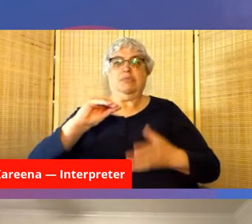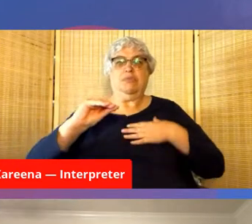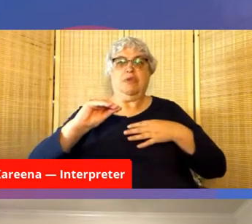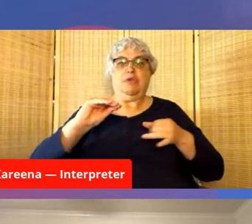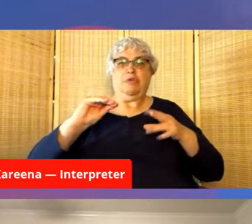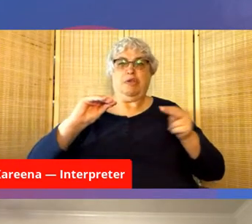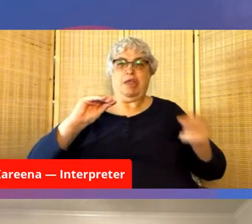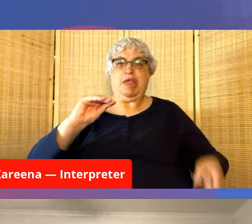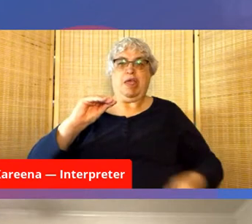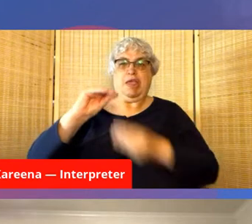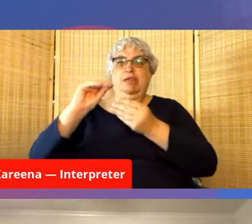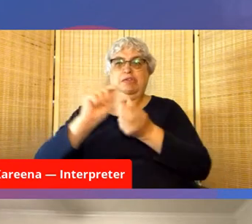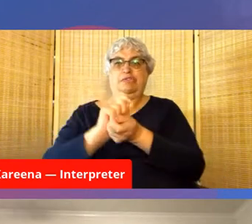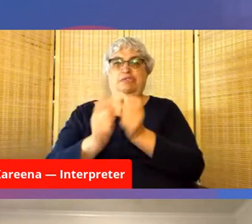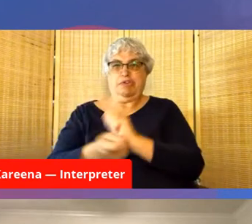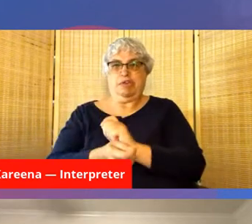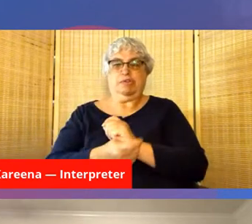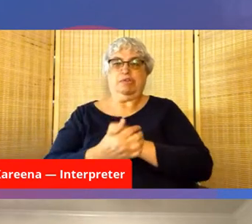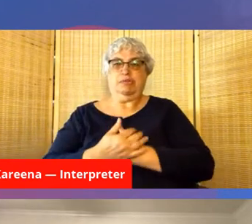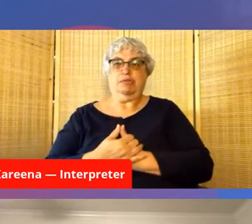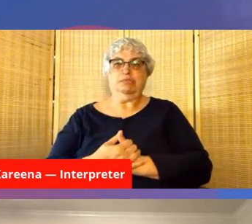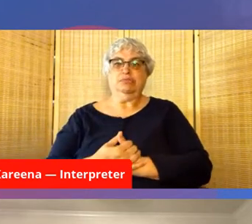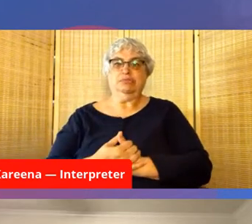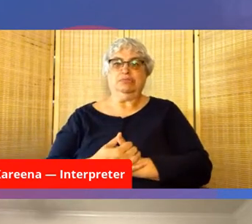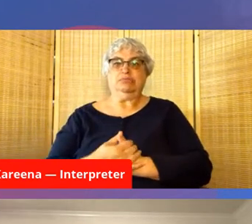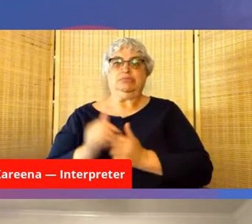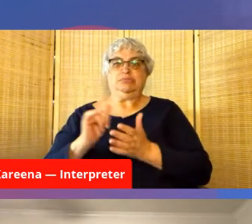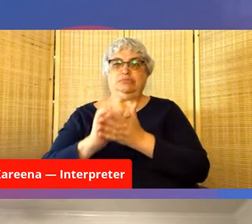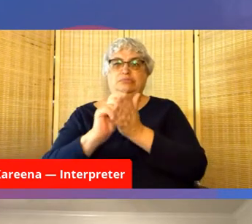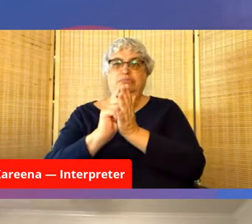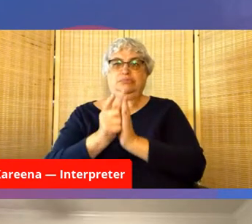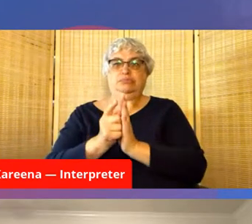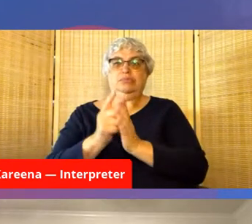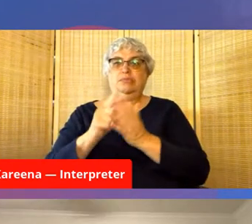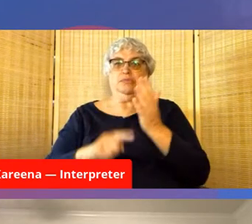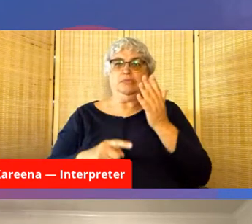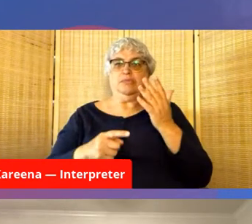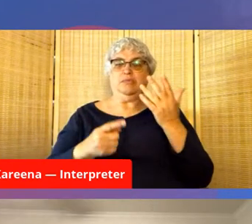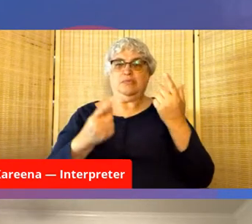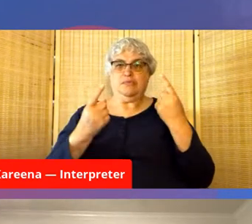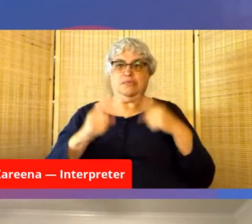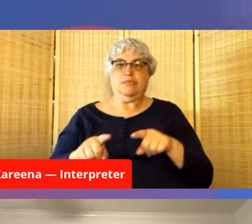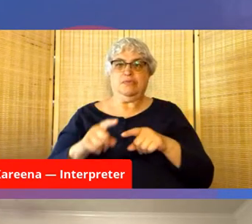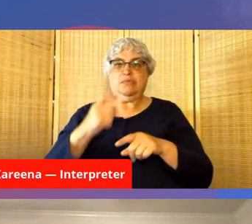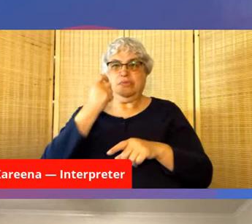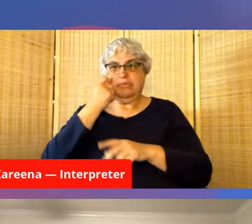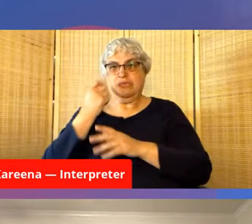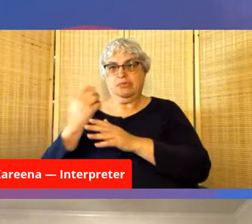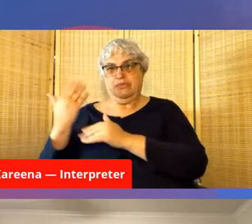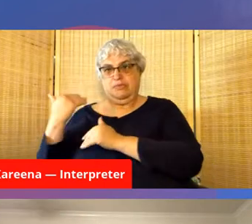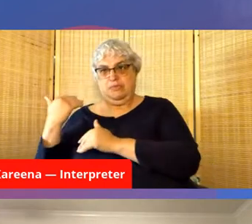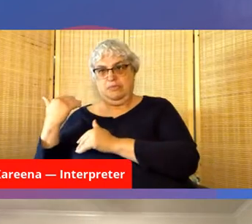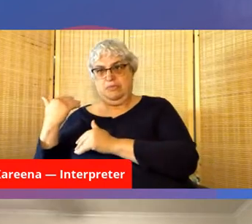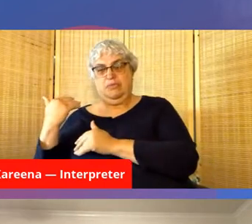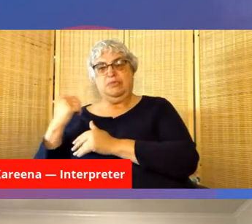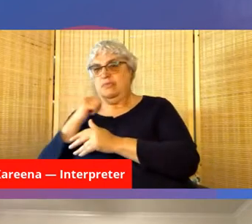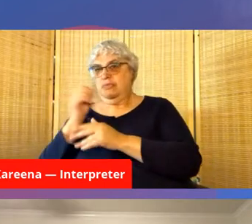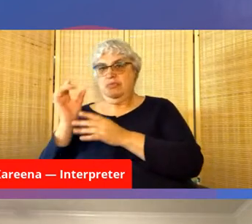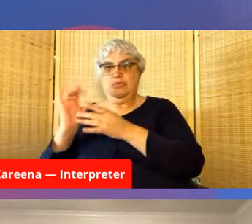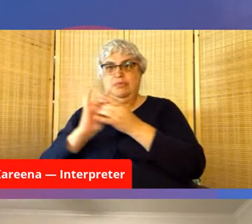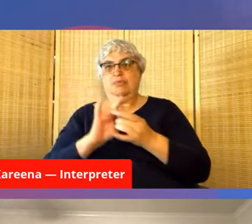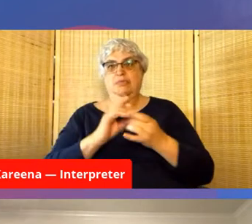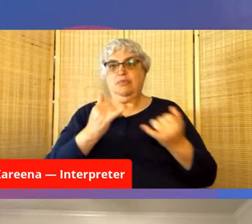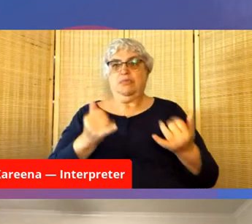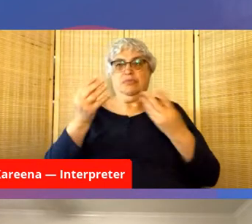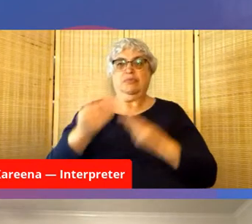civilizational things are like this. It's only the moment is true. The moment which has passed doesn't hold good